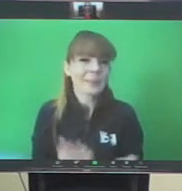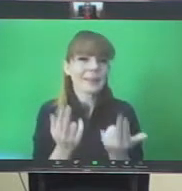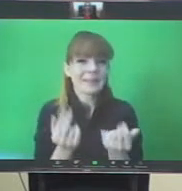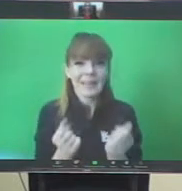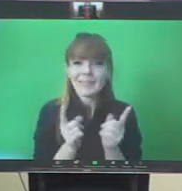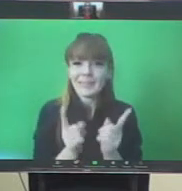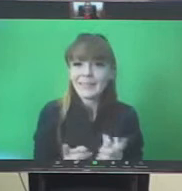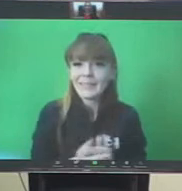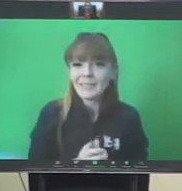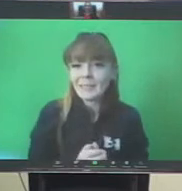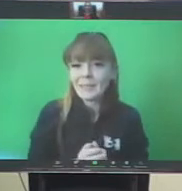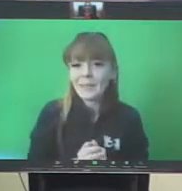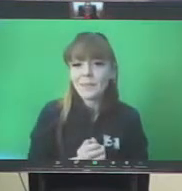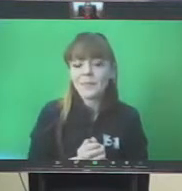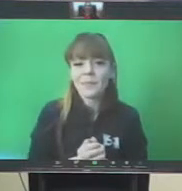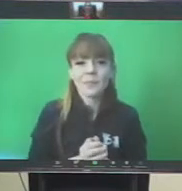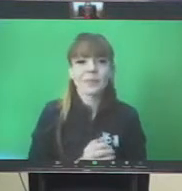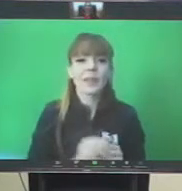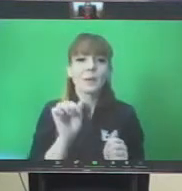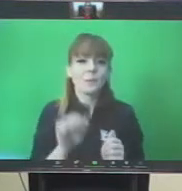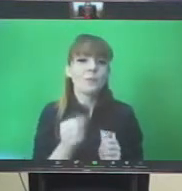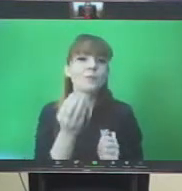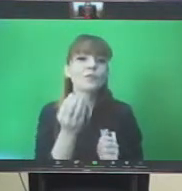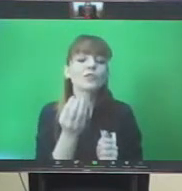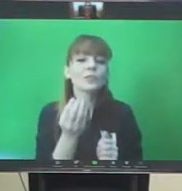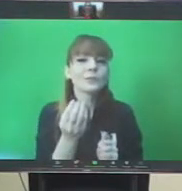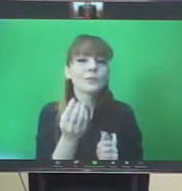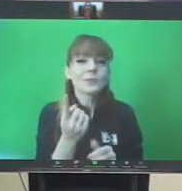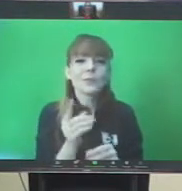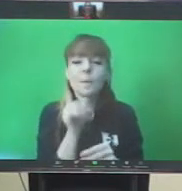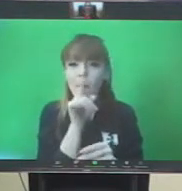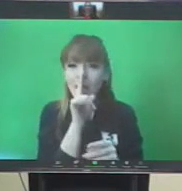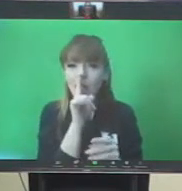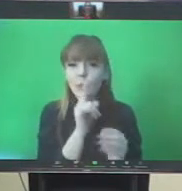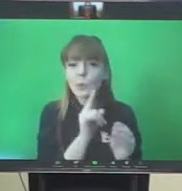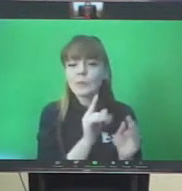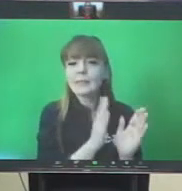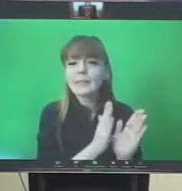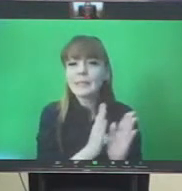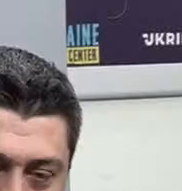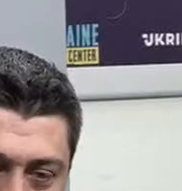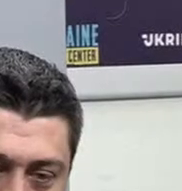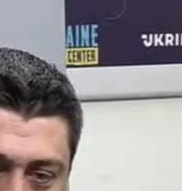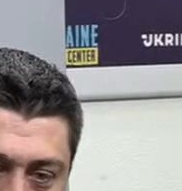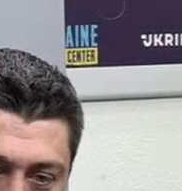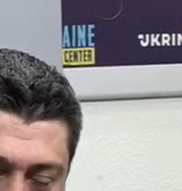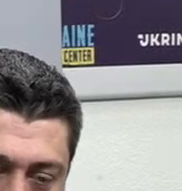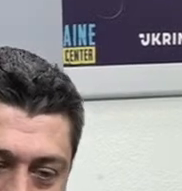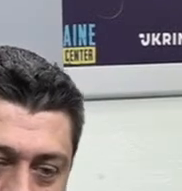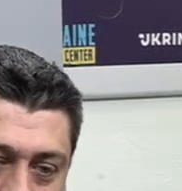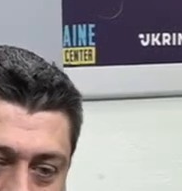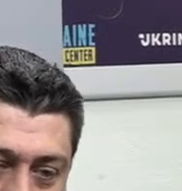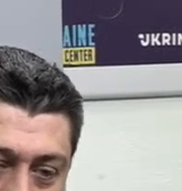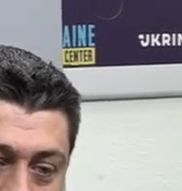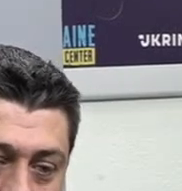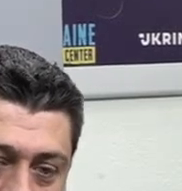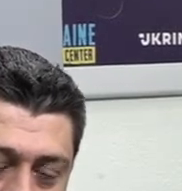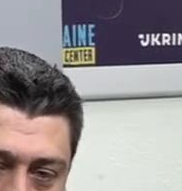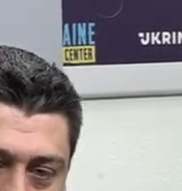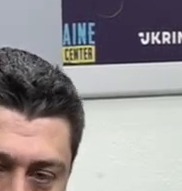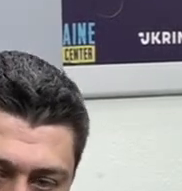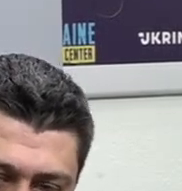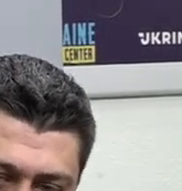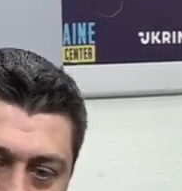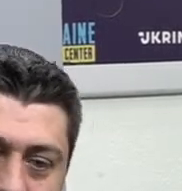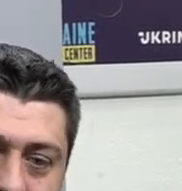Indeed, we are social beings. As for a little systematization, what matters now is